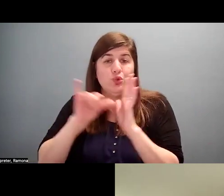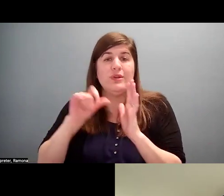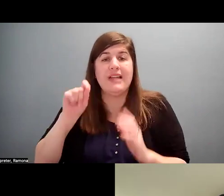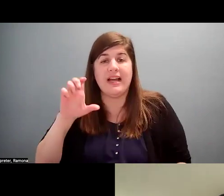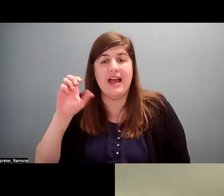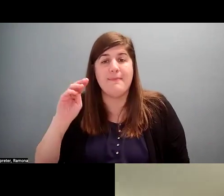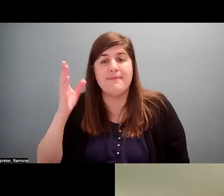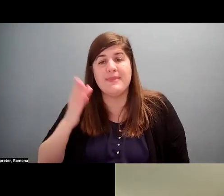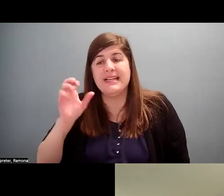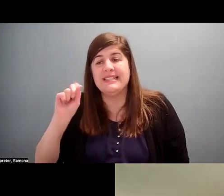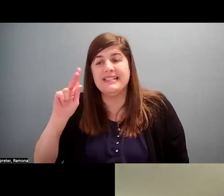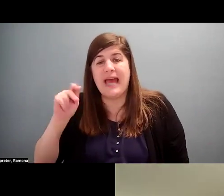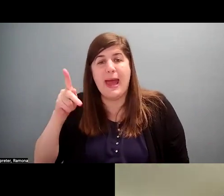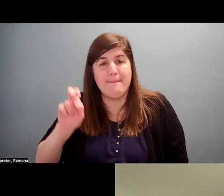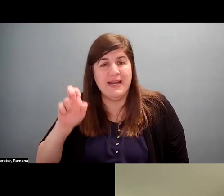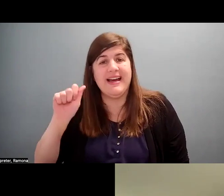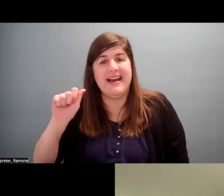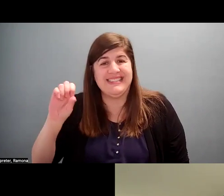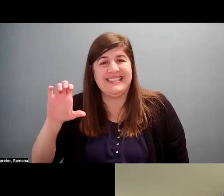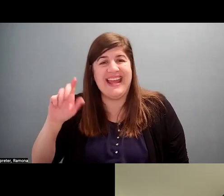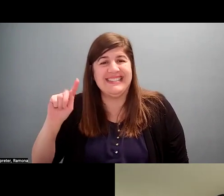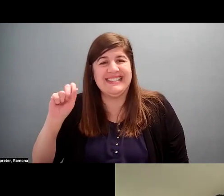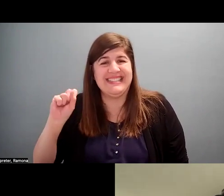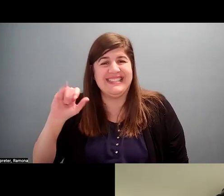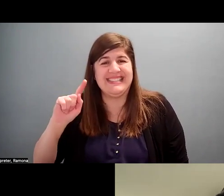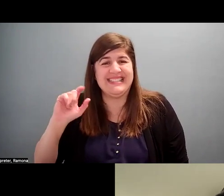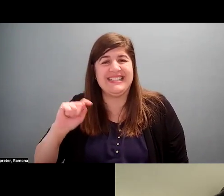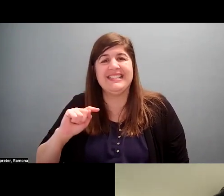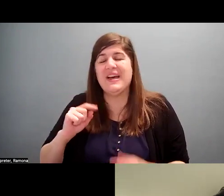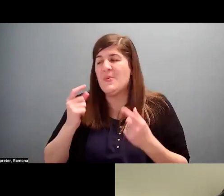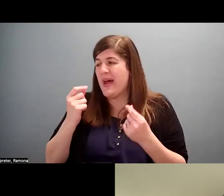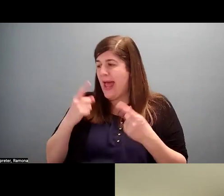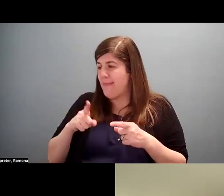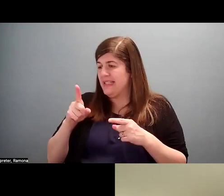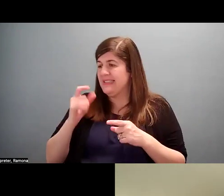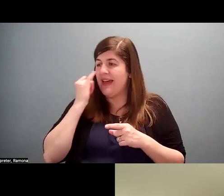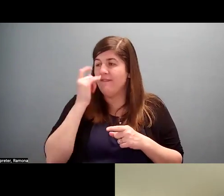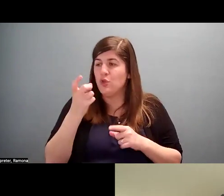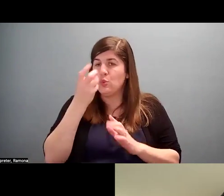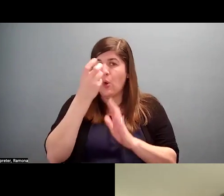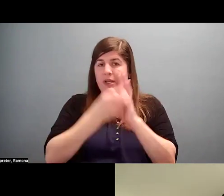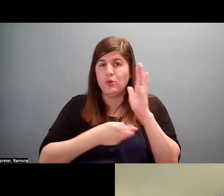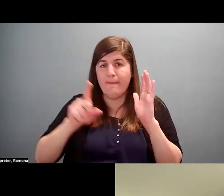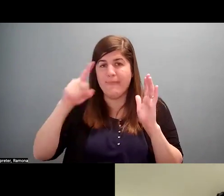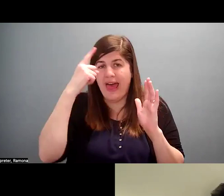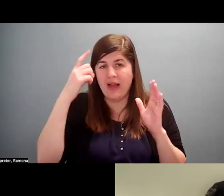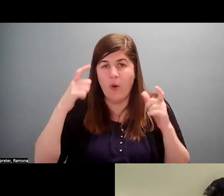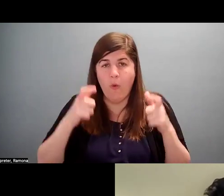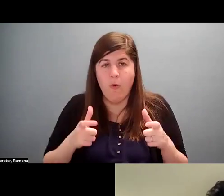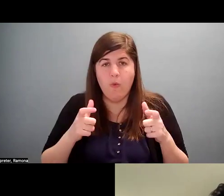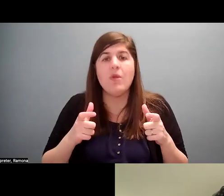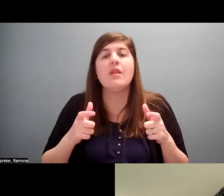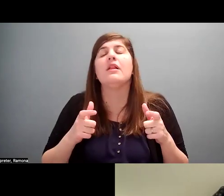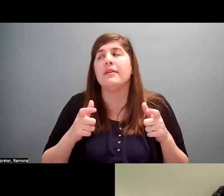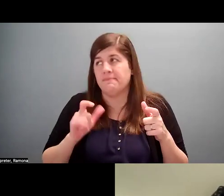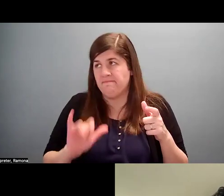youtube.com/Skype a Scientist. What happens when you go into a black hole? What happens into when you go to a black hole?